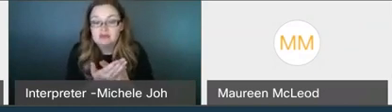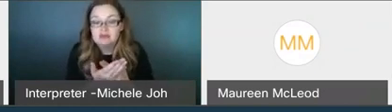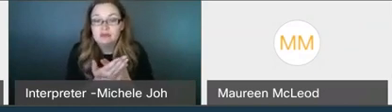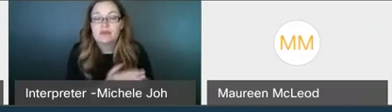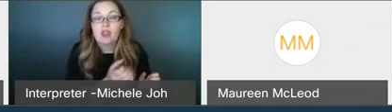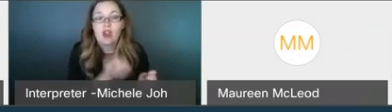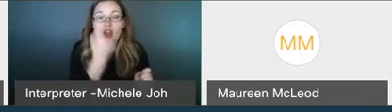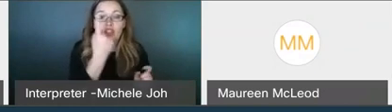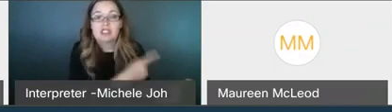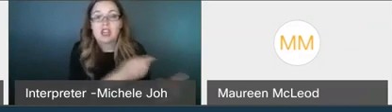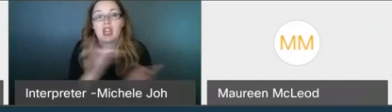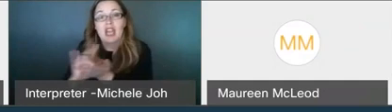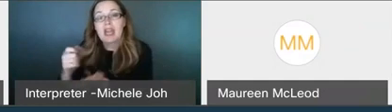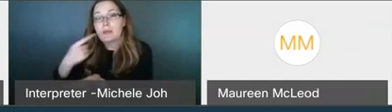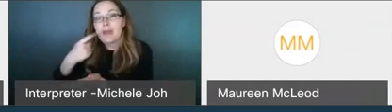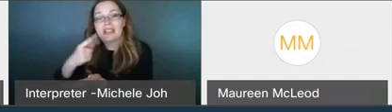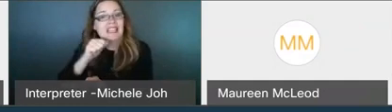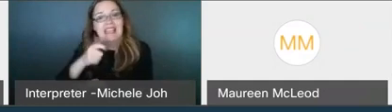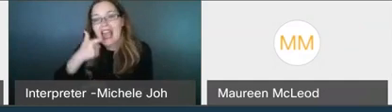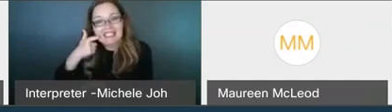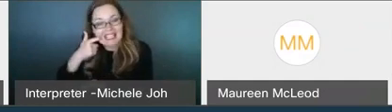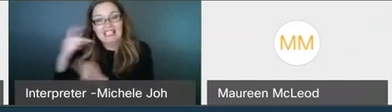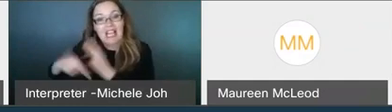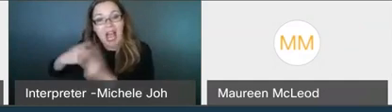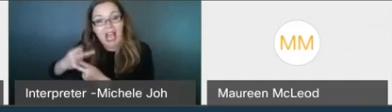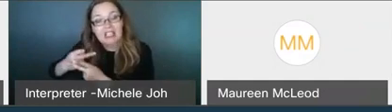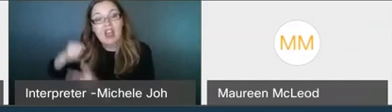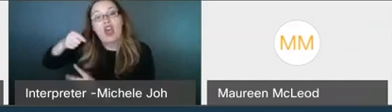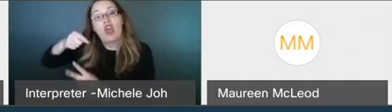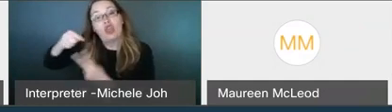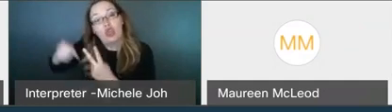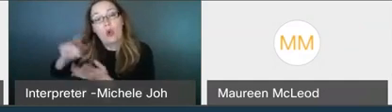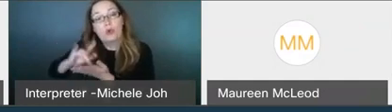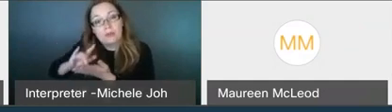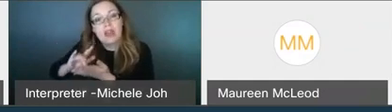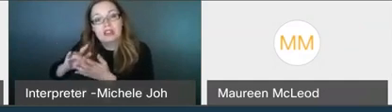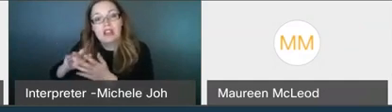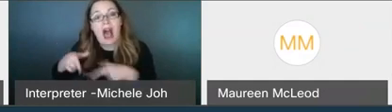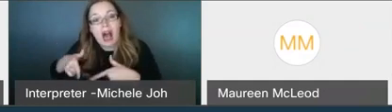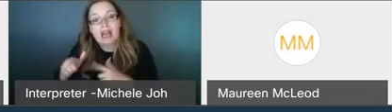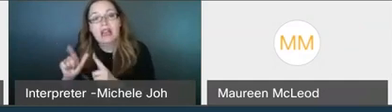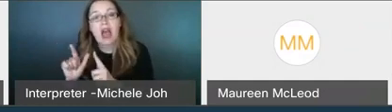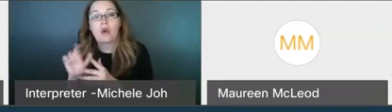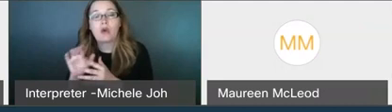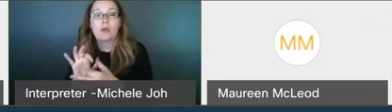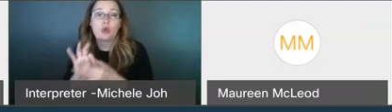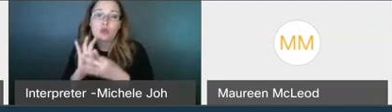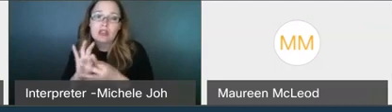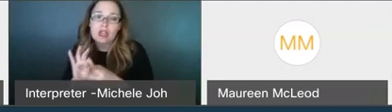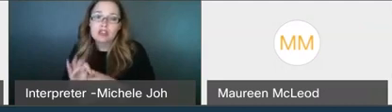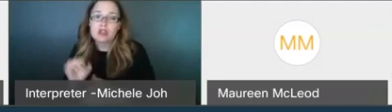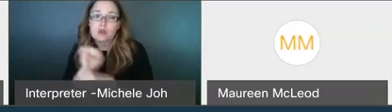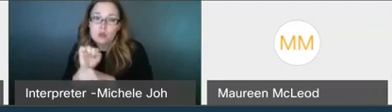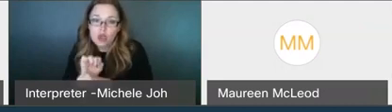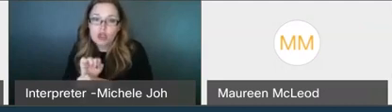a medication that is not addicting, their ability to perform in their relationships, in their work, in their school, and